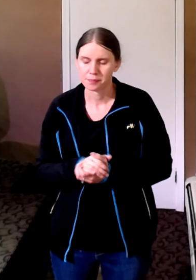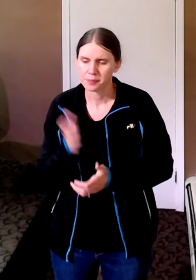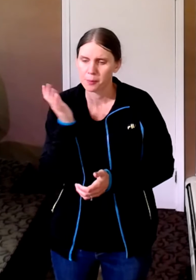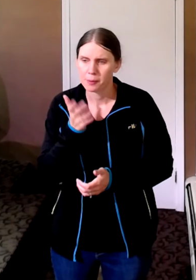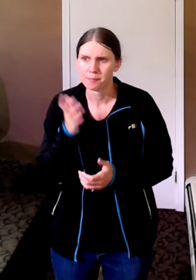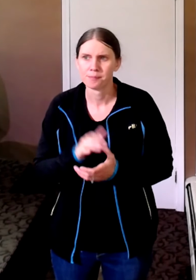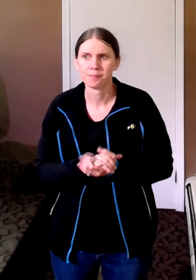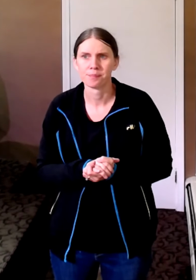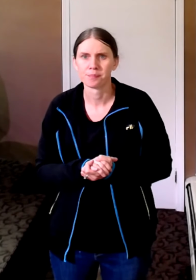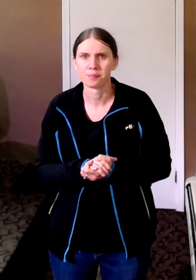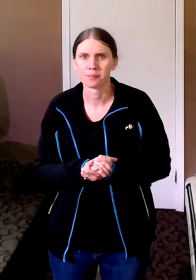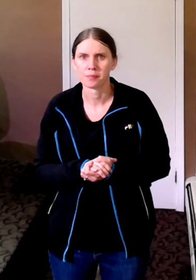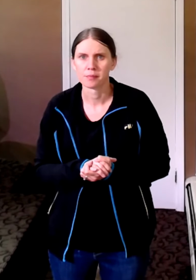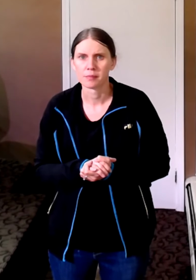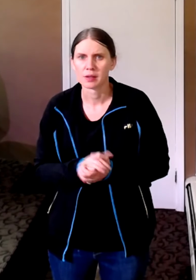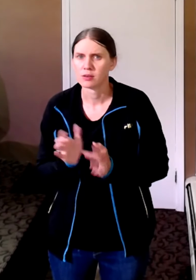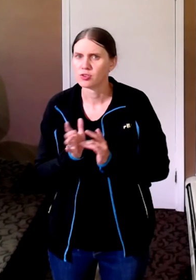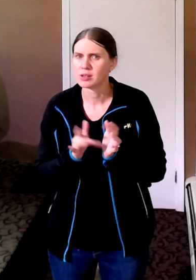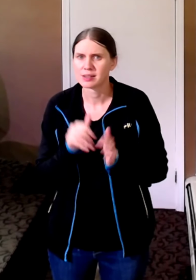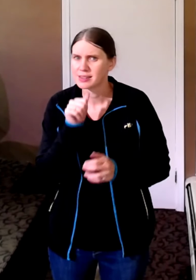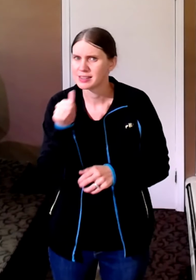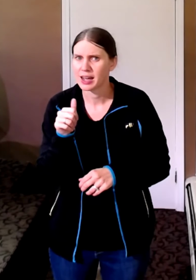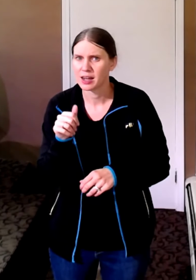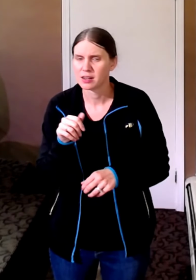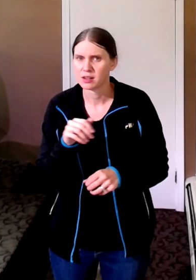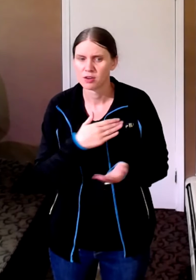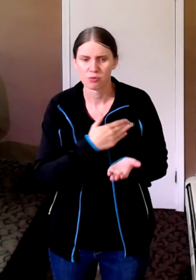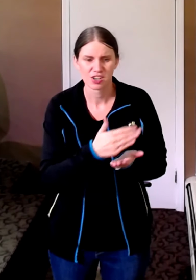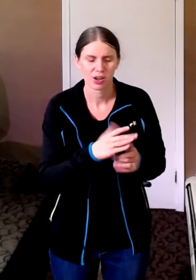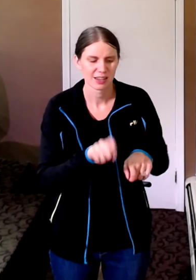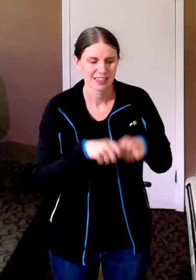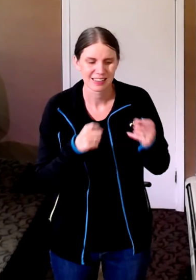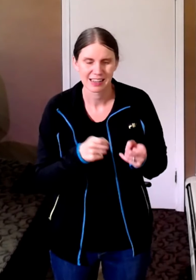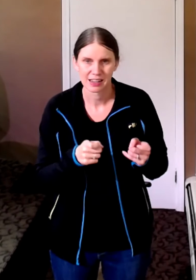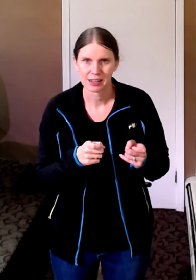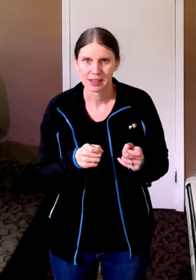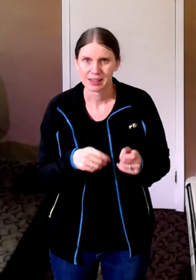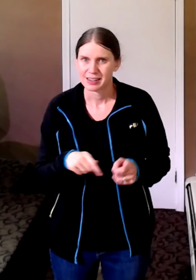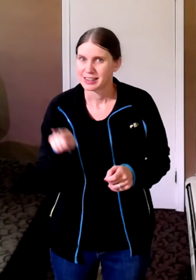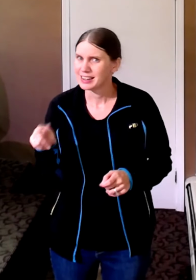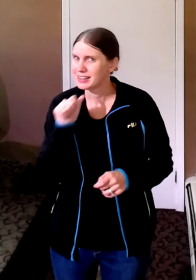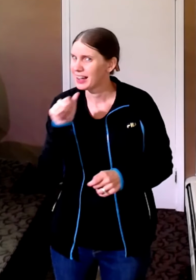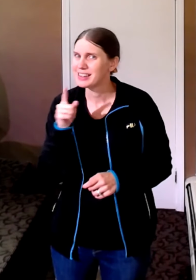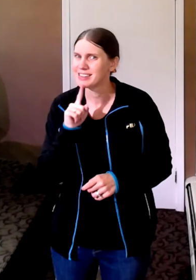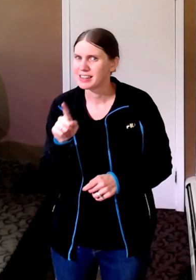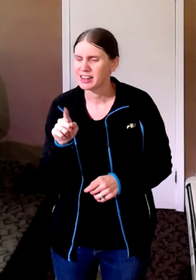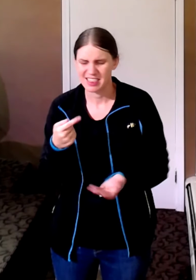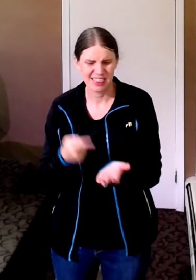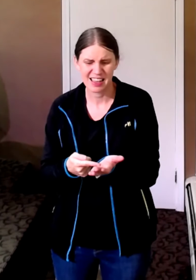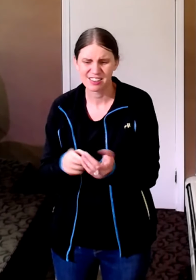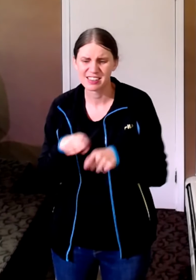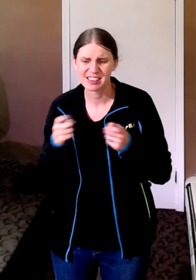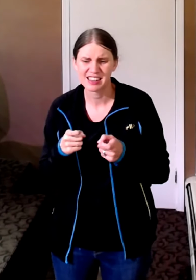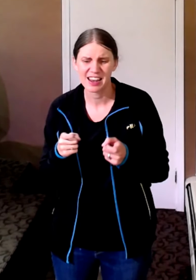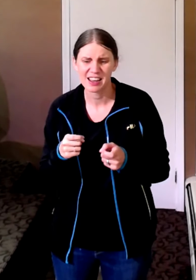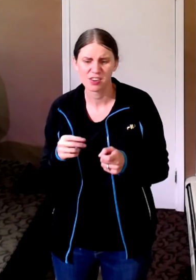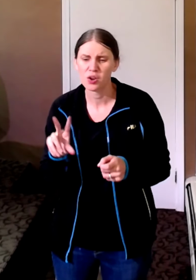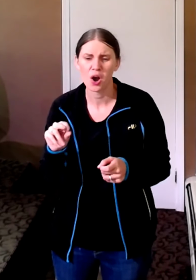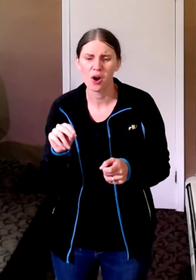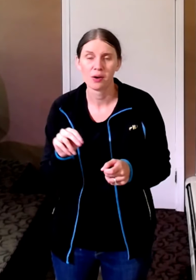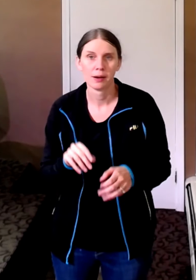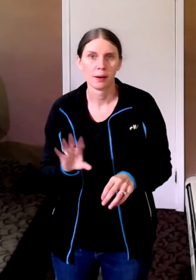Wow. He didn't take away the sinfulness. He didn't say it's not sin anymore. He didn't change the rules. He just